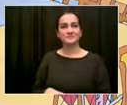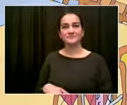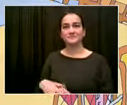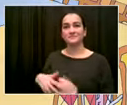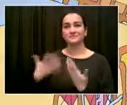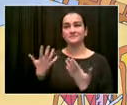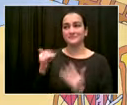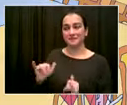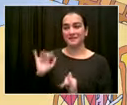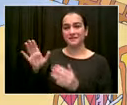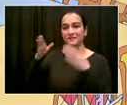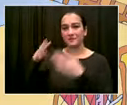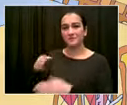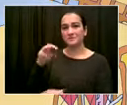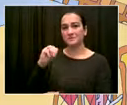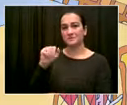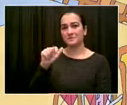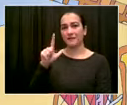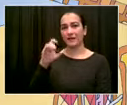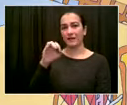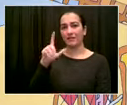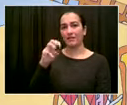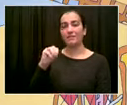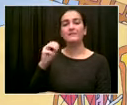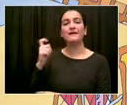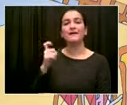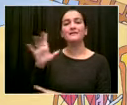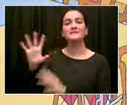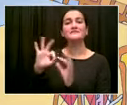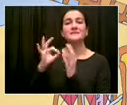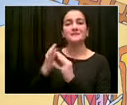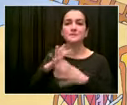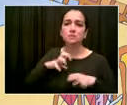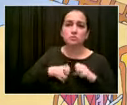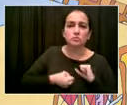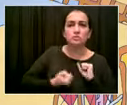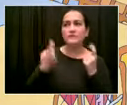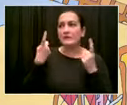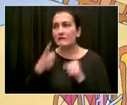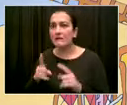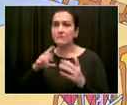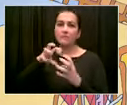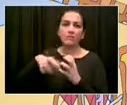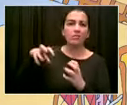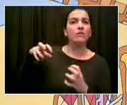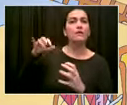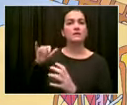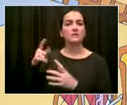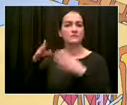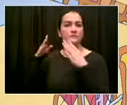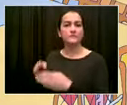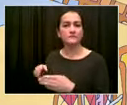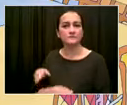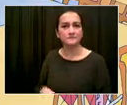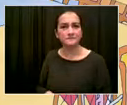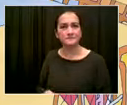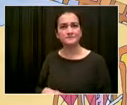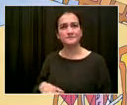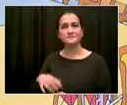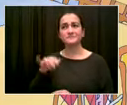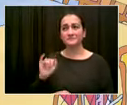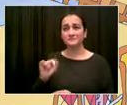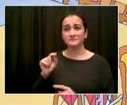You know, for a lot of us, Malcolm X was one of the leaders that changed our minds and helped us to see that we could have a different kind of